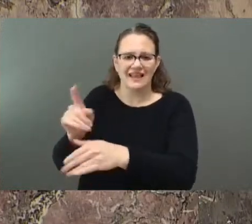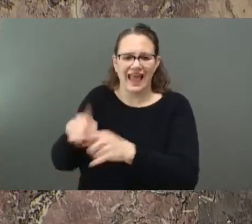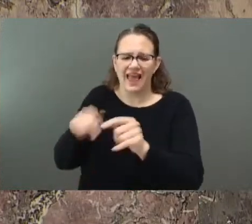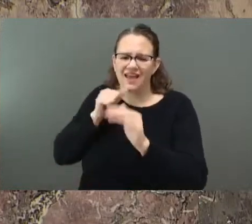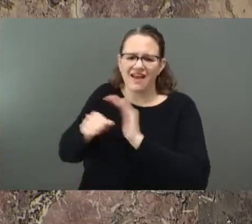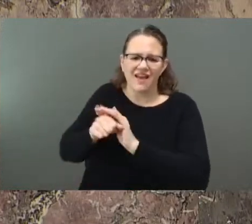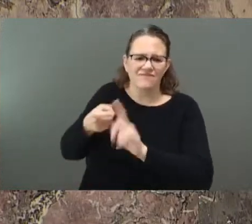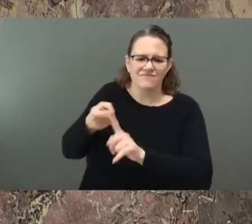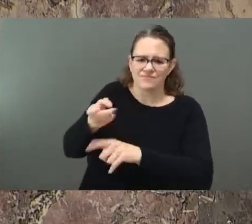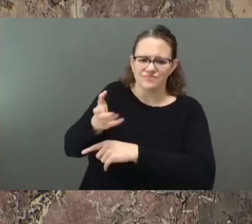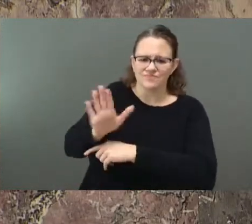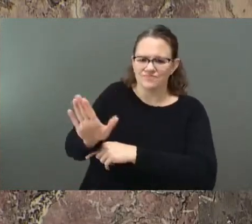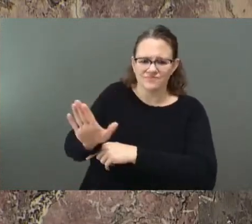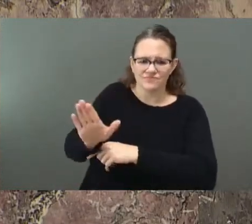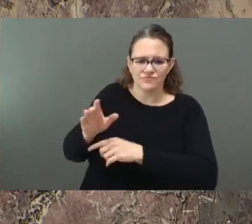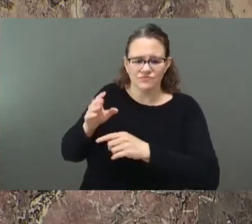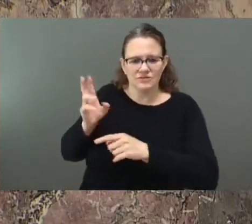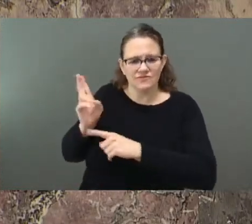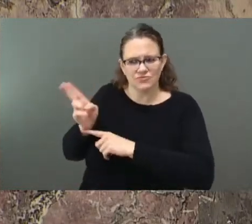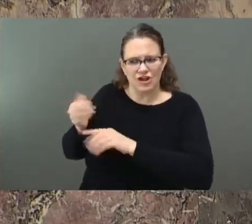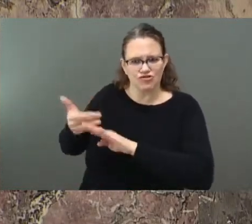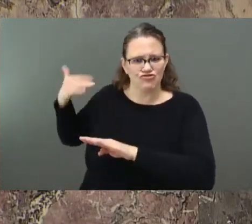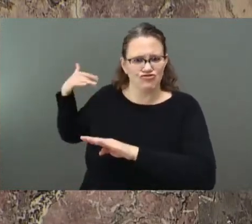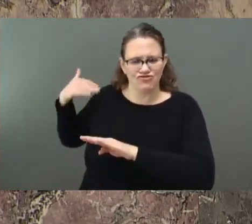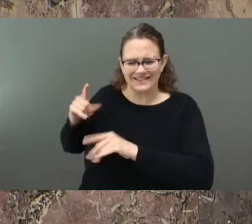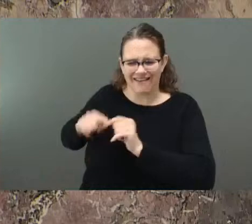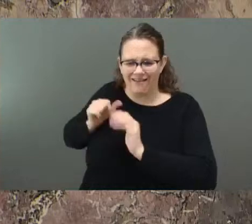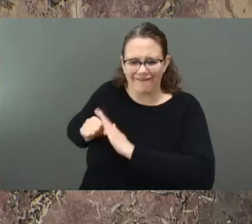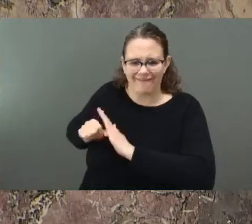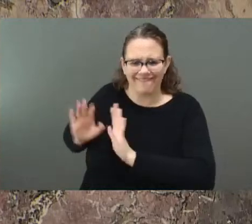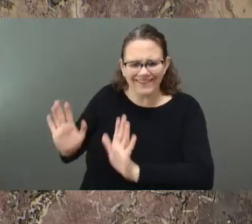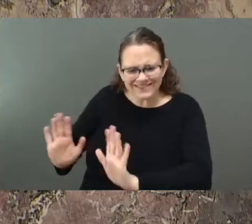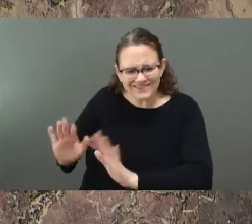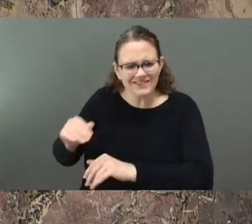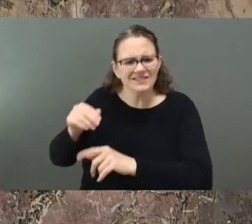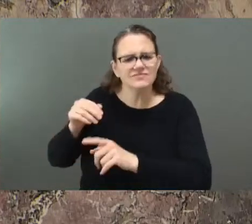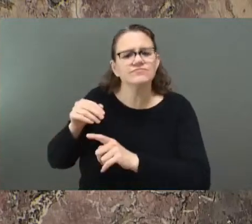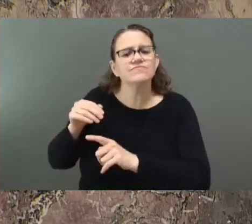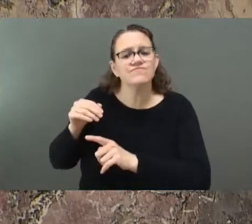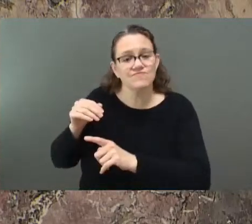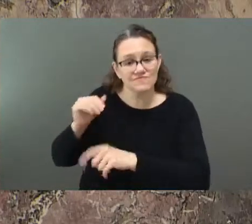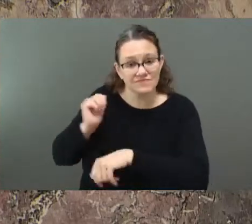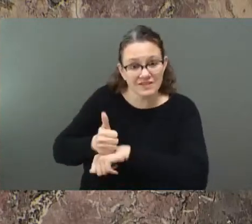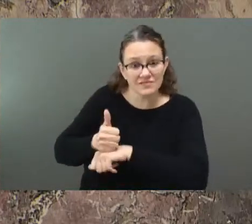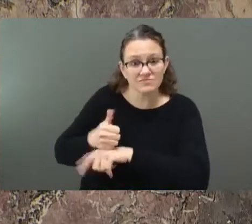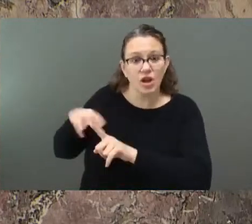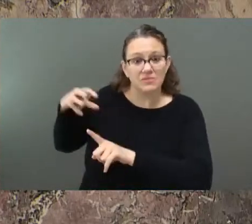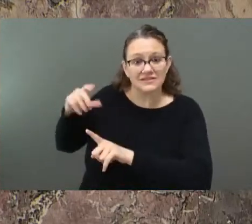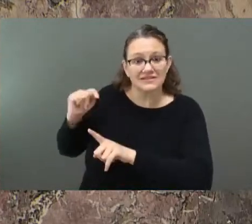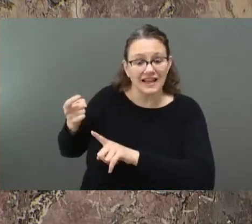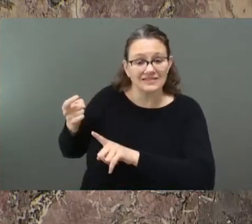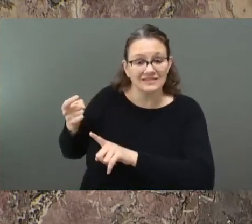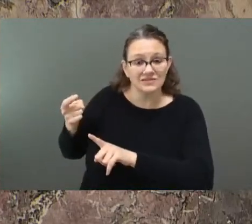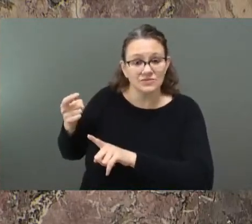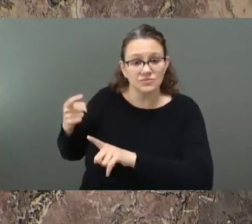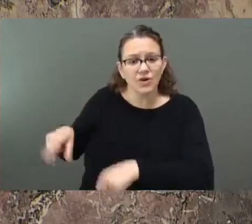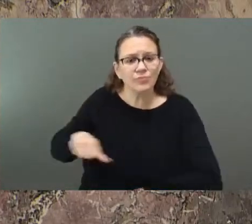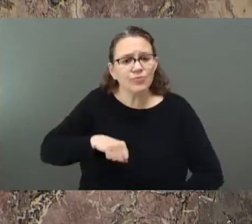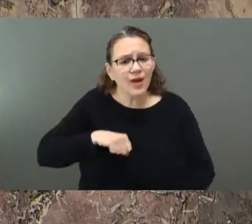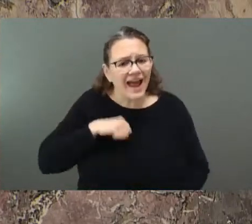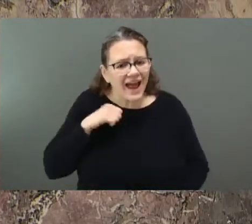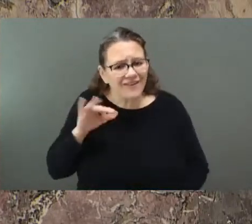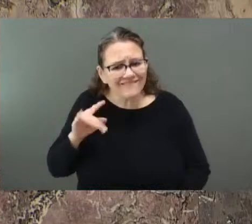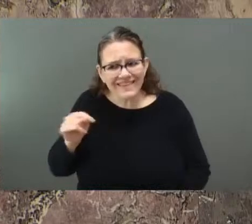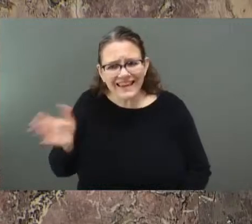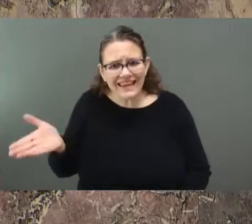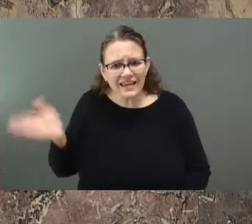they were proud of the carbon tax. It was effective. The now leader said if you want people to change behaviour, you